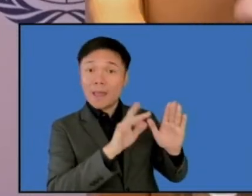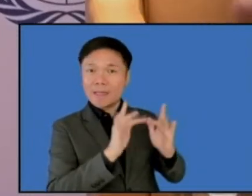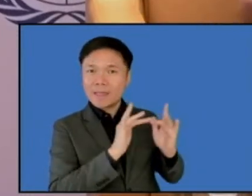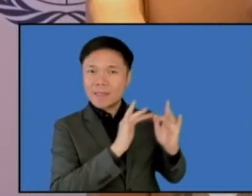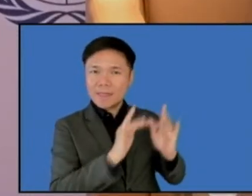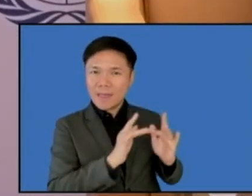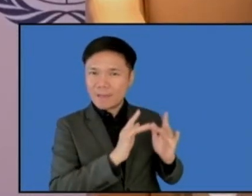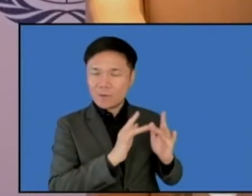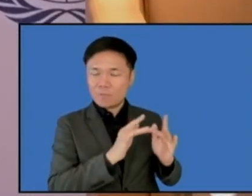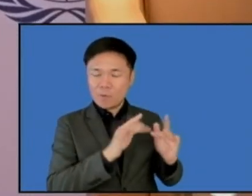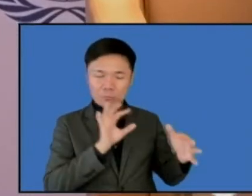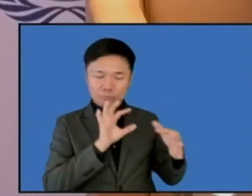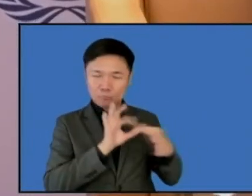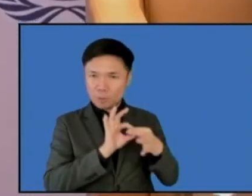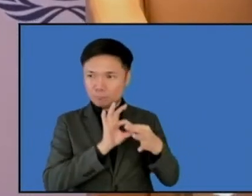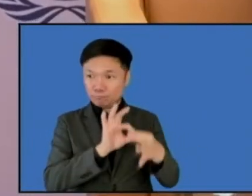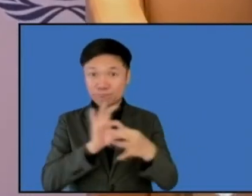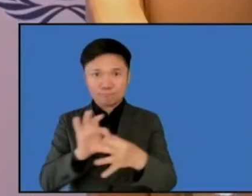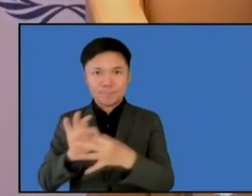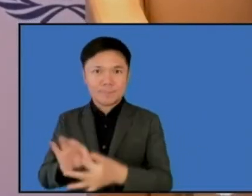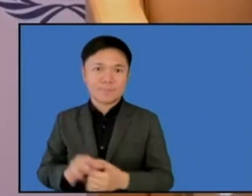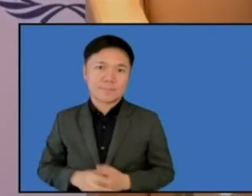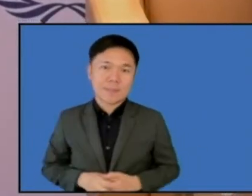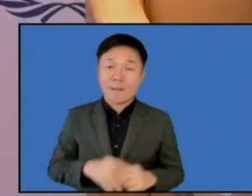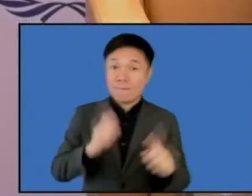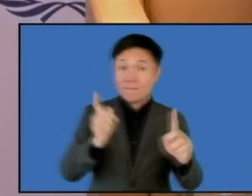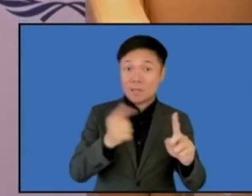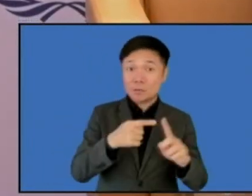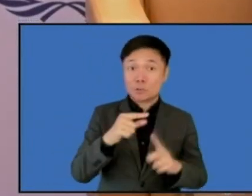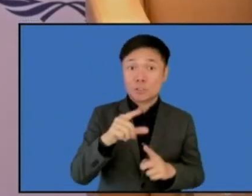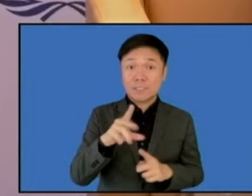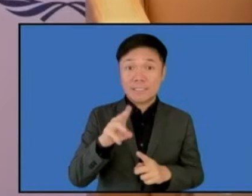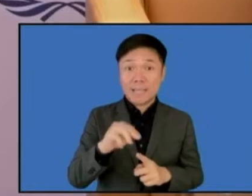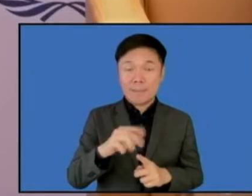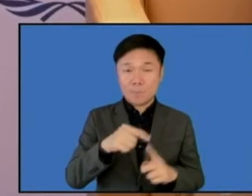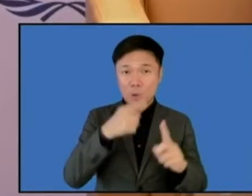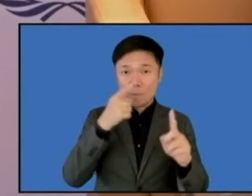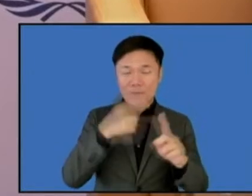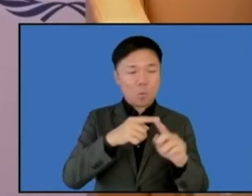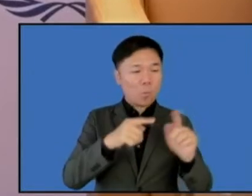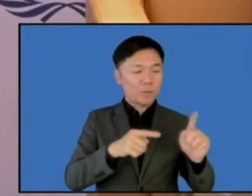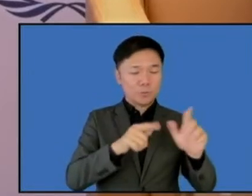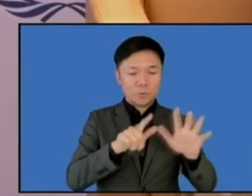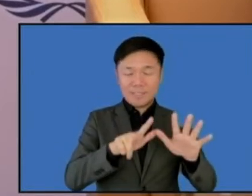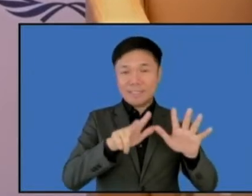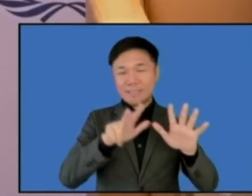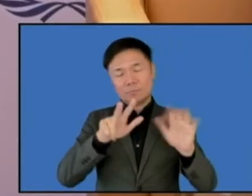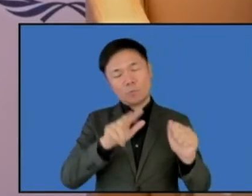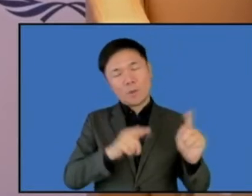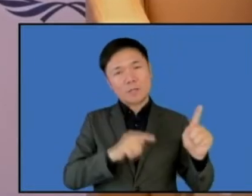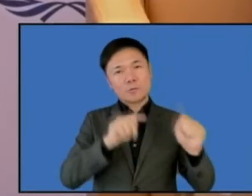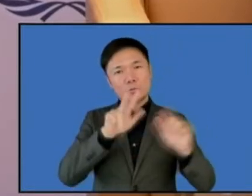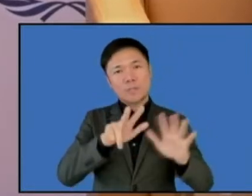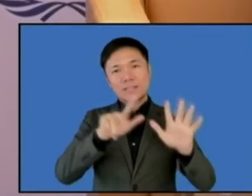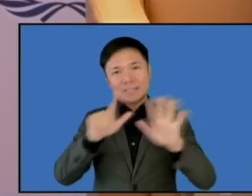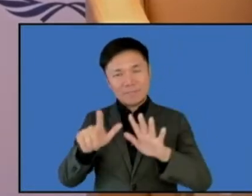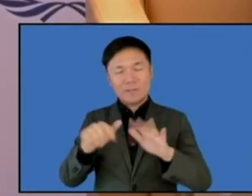working together with everyone, and focuses on GCM objectives 1, 3, 7, 17 and